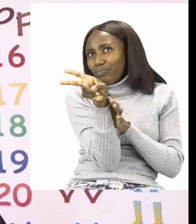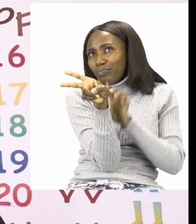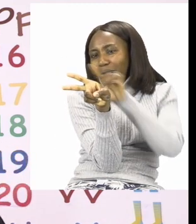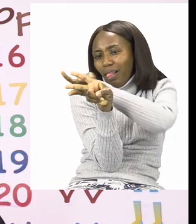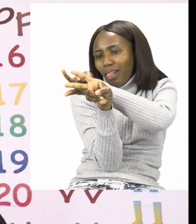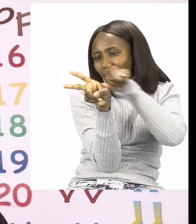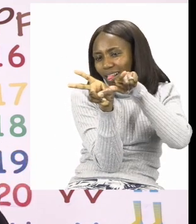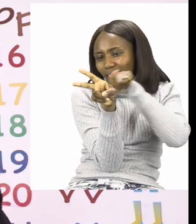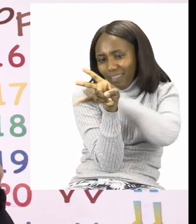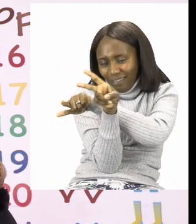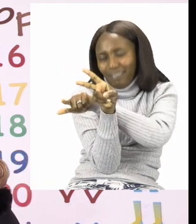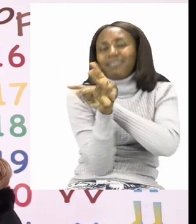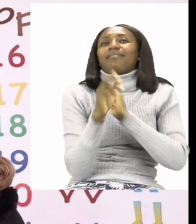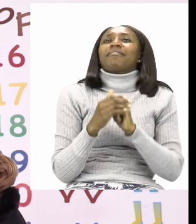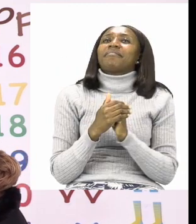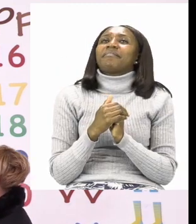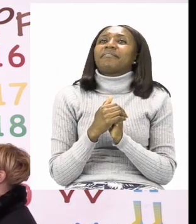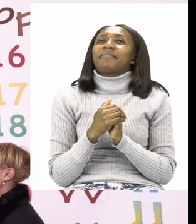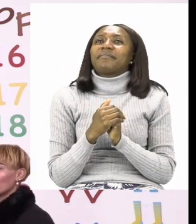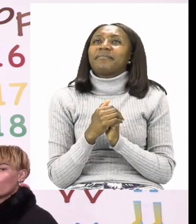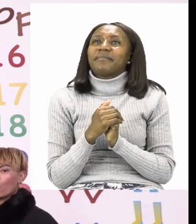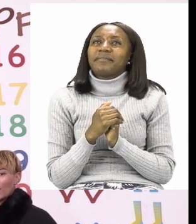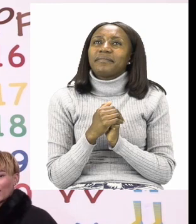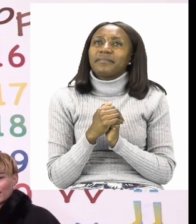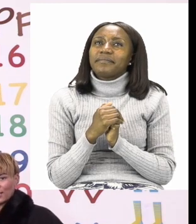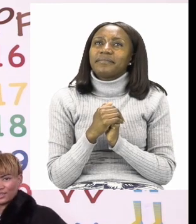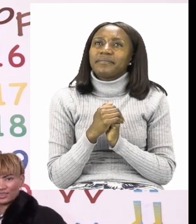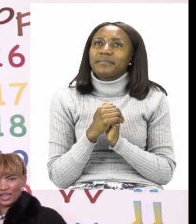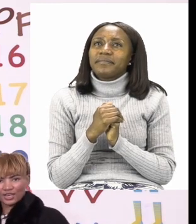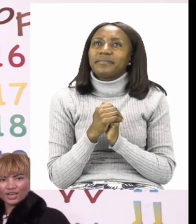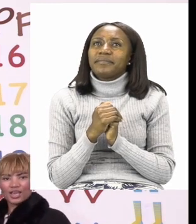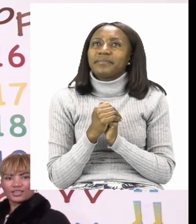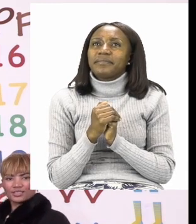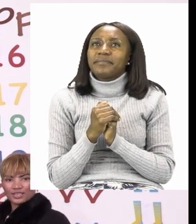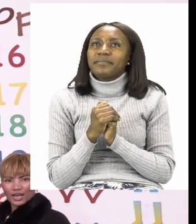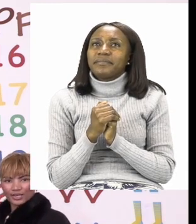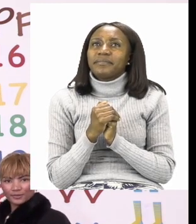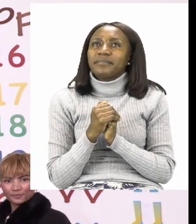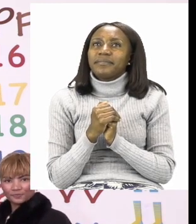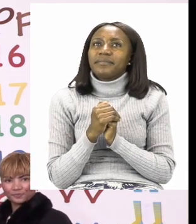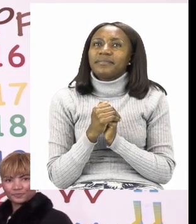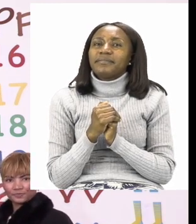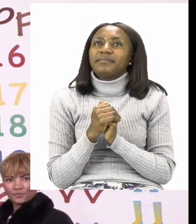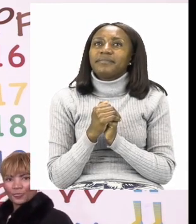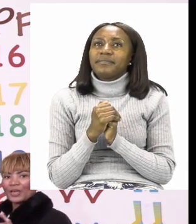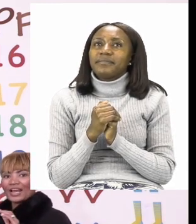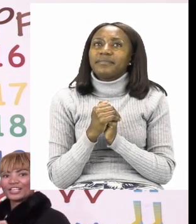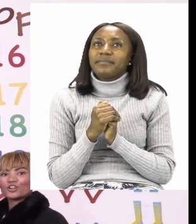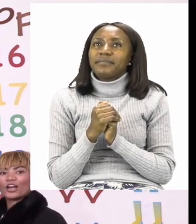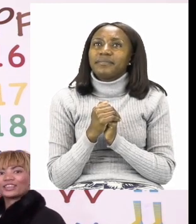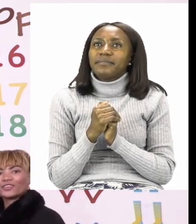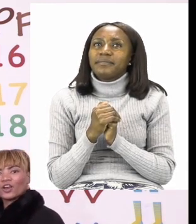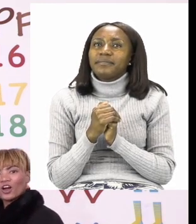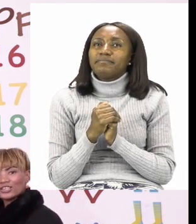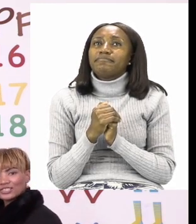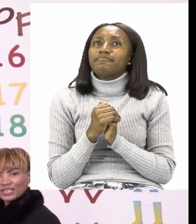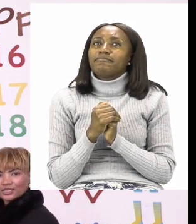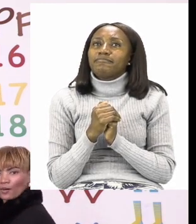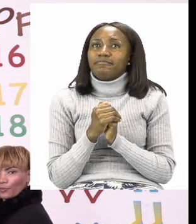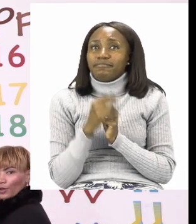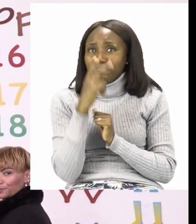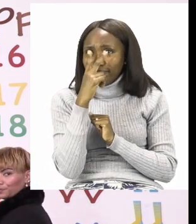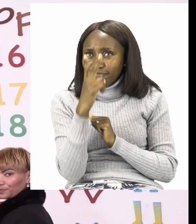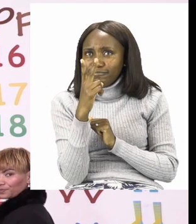we are now going to use the smaller than sign. Let's look at the